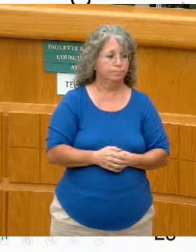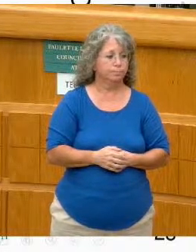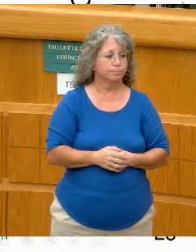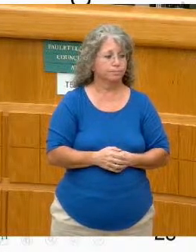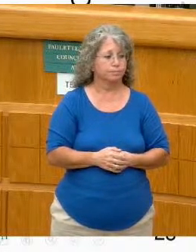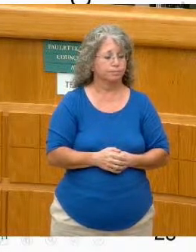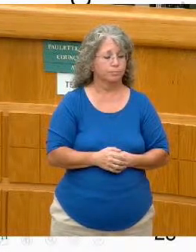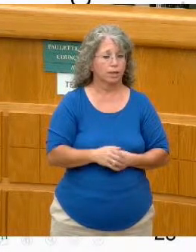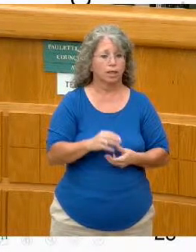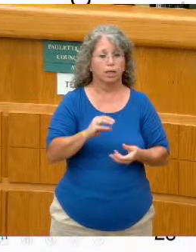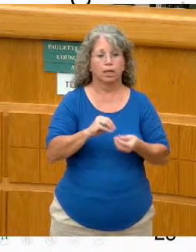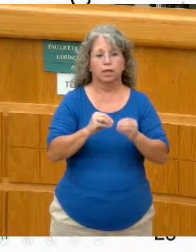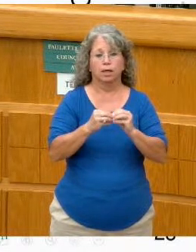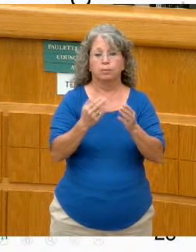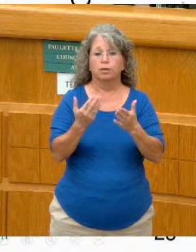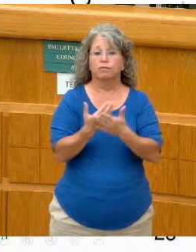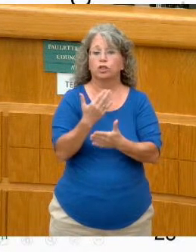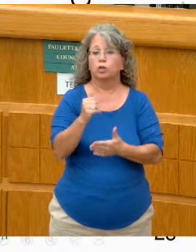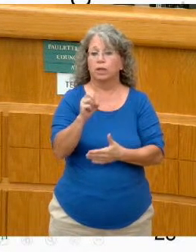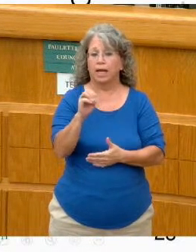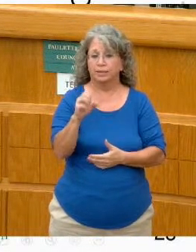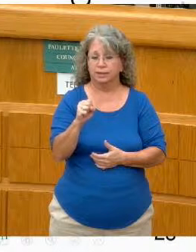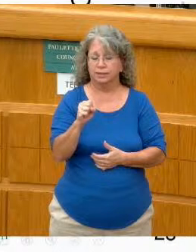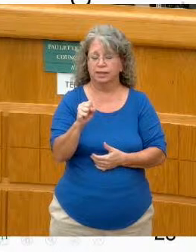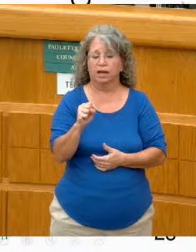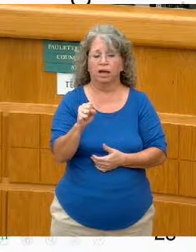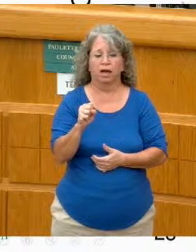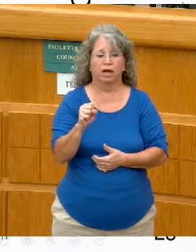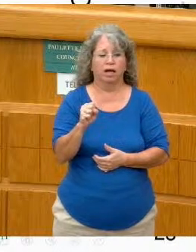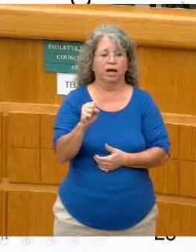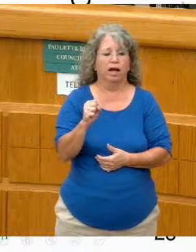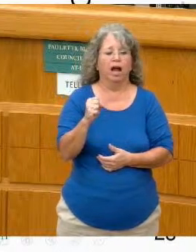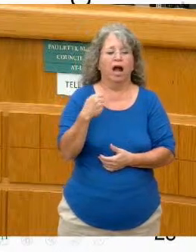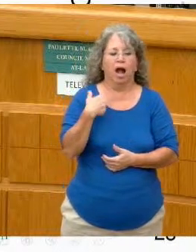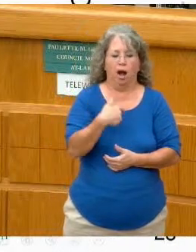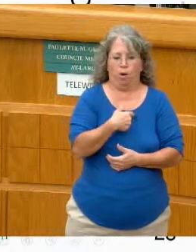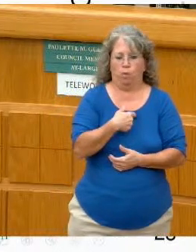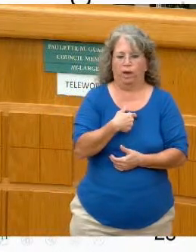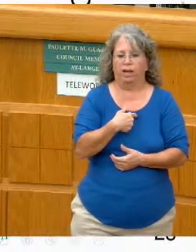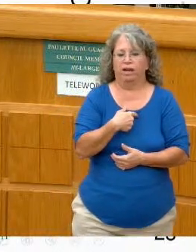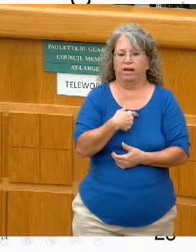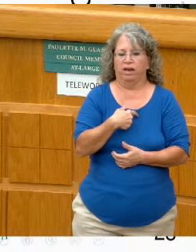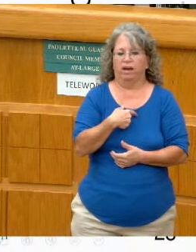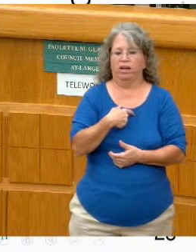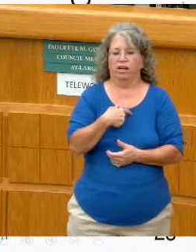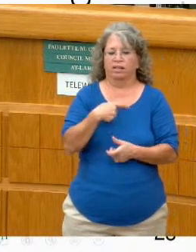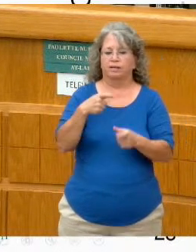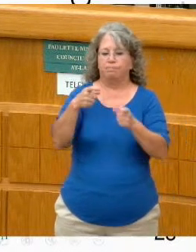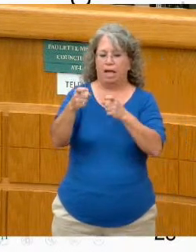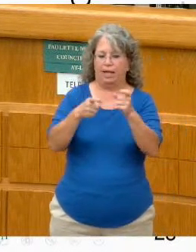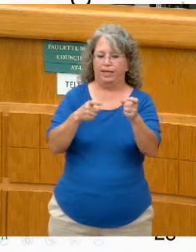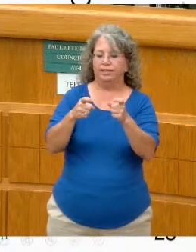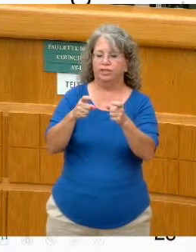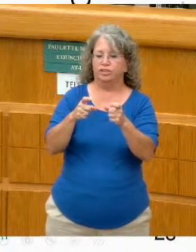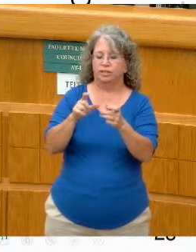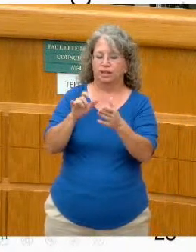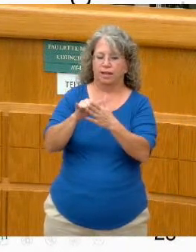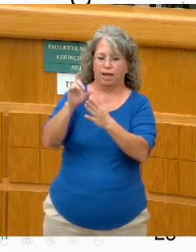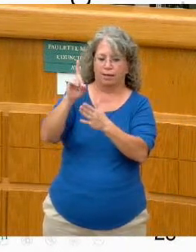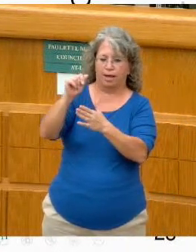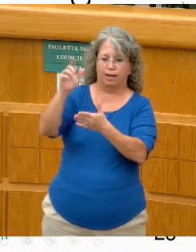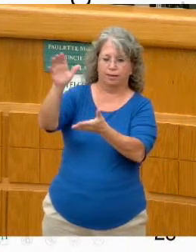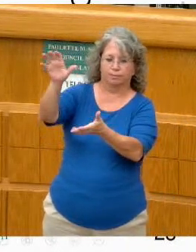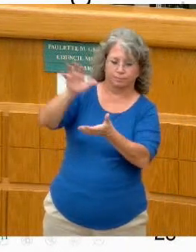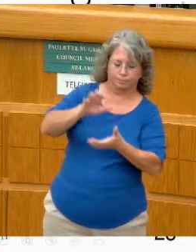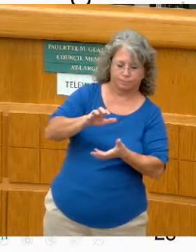We have dealt with the data dumps only in Nueces, and so part of the South Texas